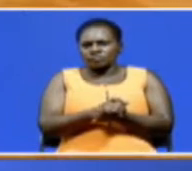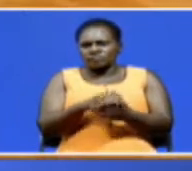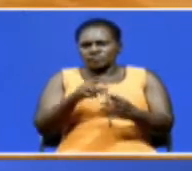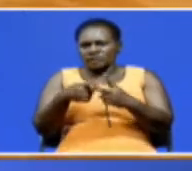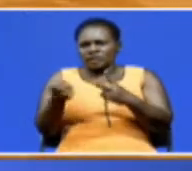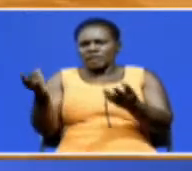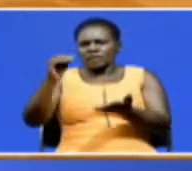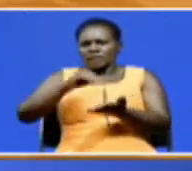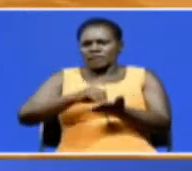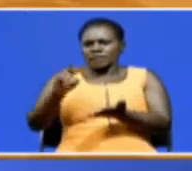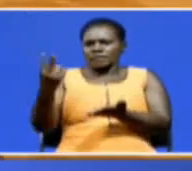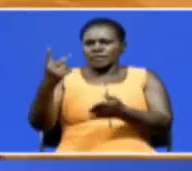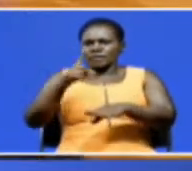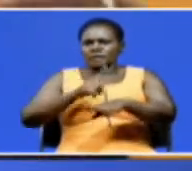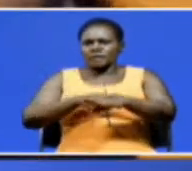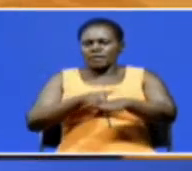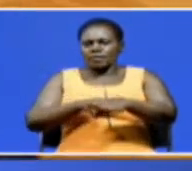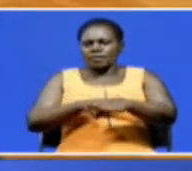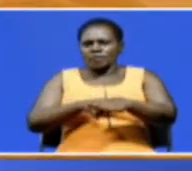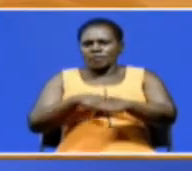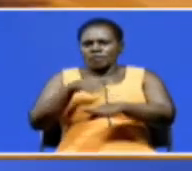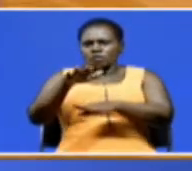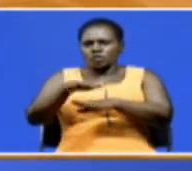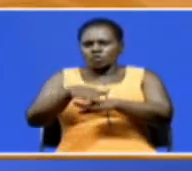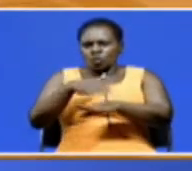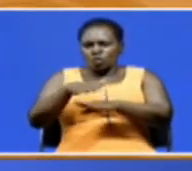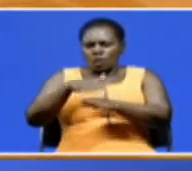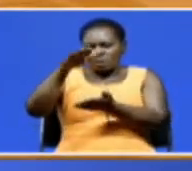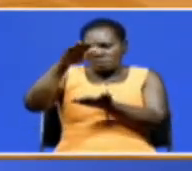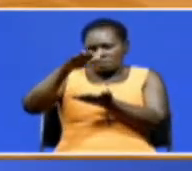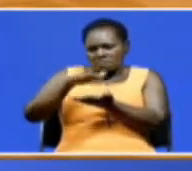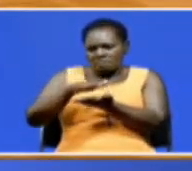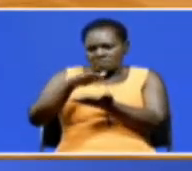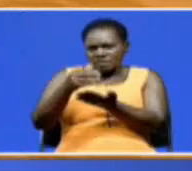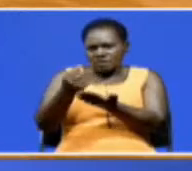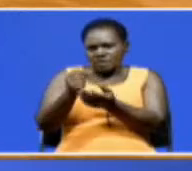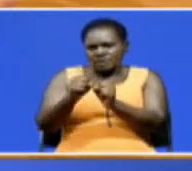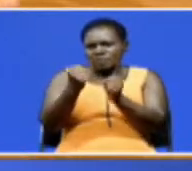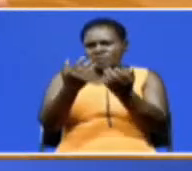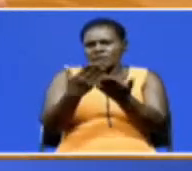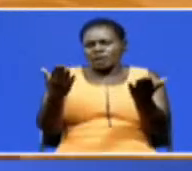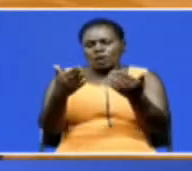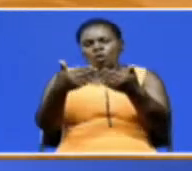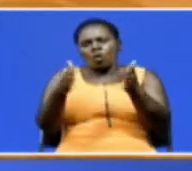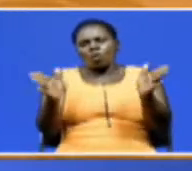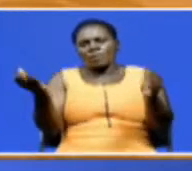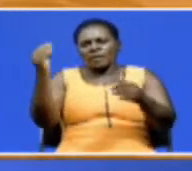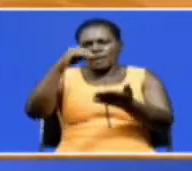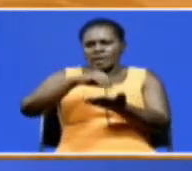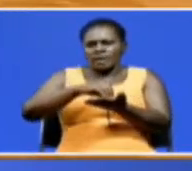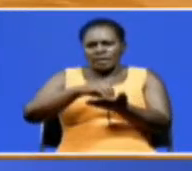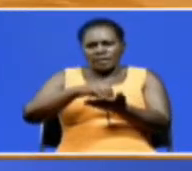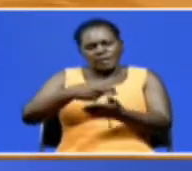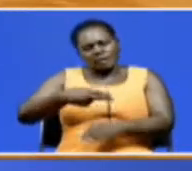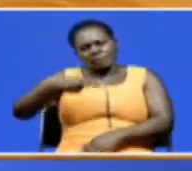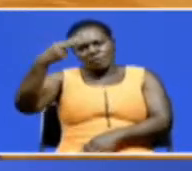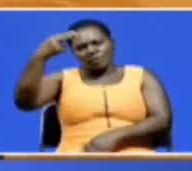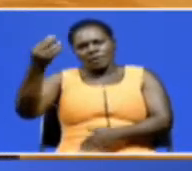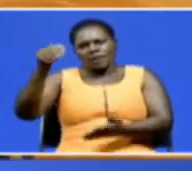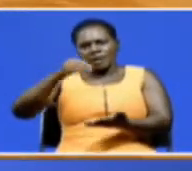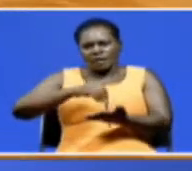started again for a second phase. We slowed it down somehow, something happened, and then we have reopened, and so another peak is